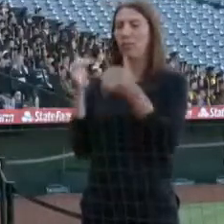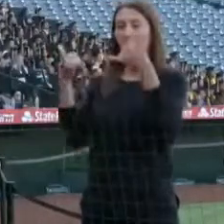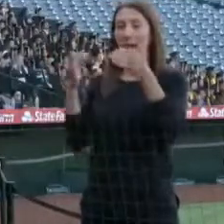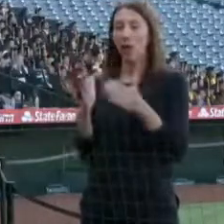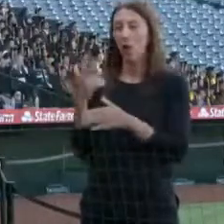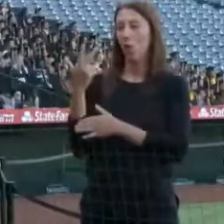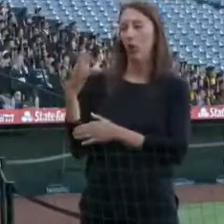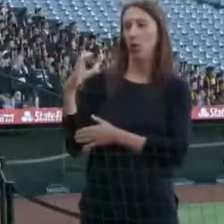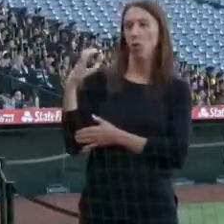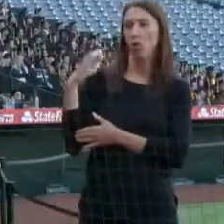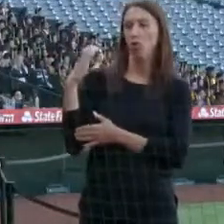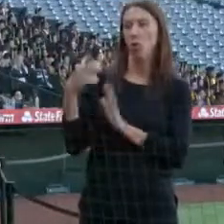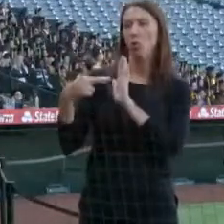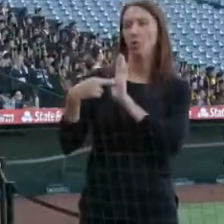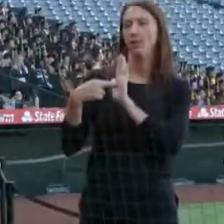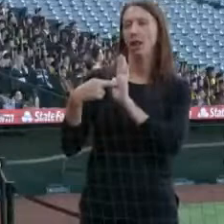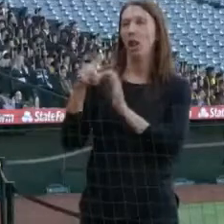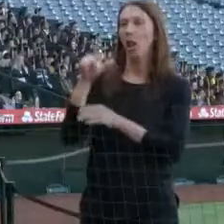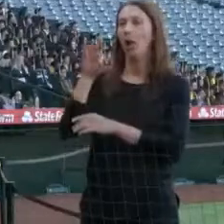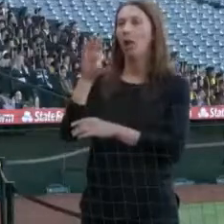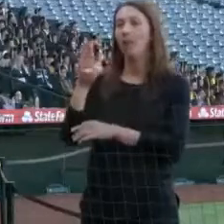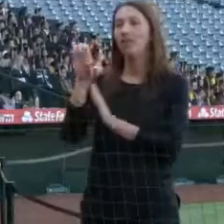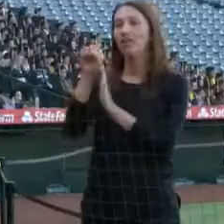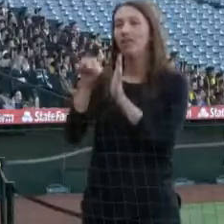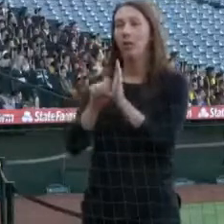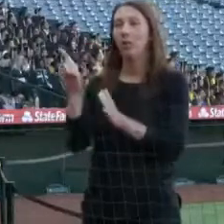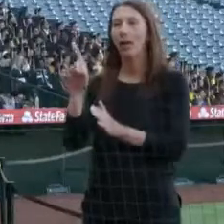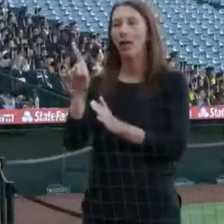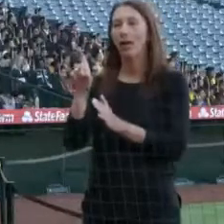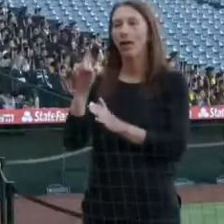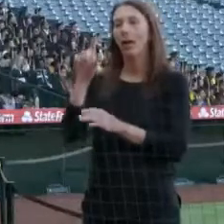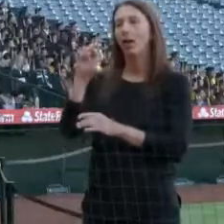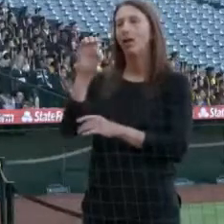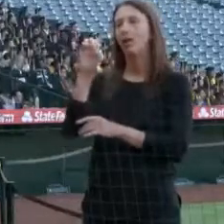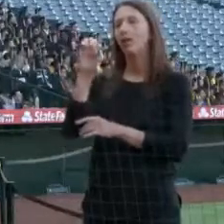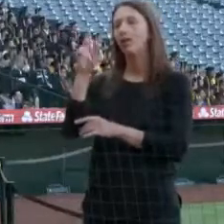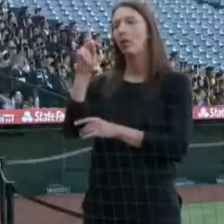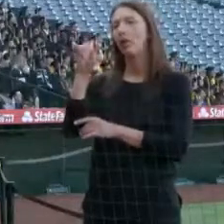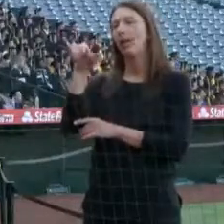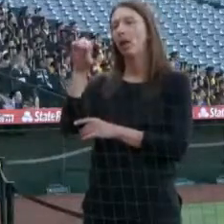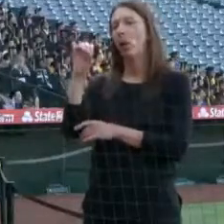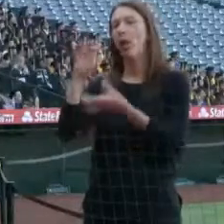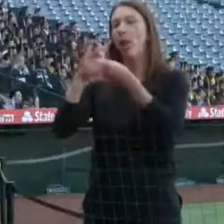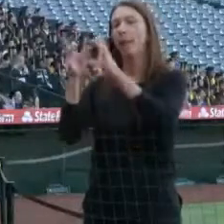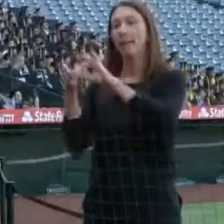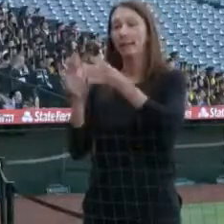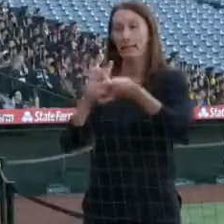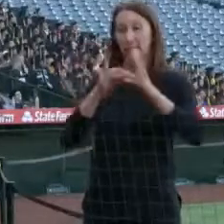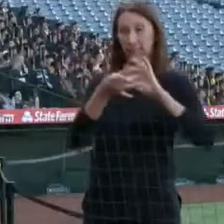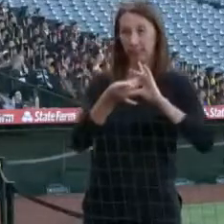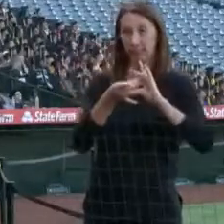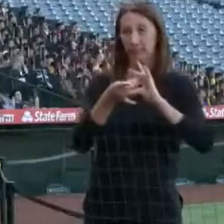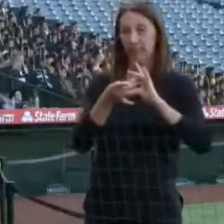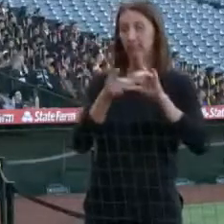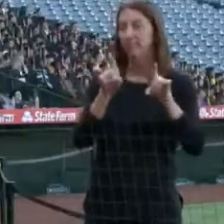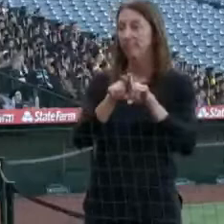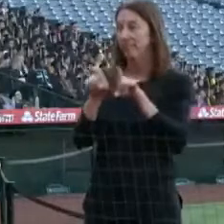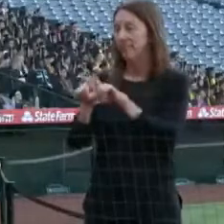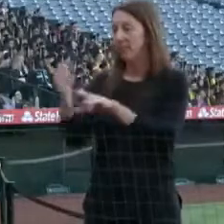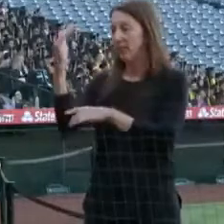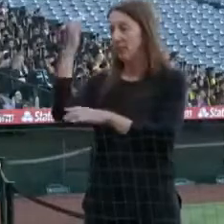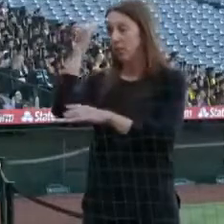coaches represented Long Beach State at the Tokyo Olympics. And did you know that